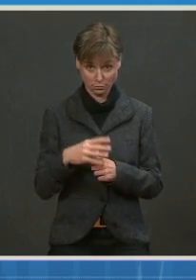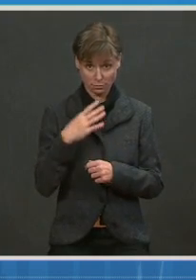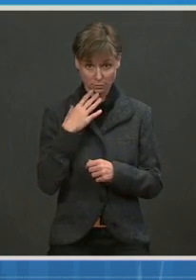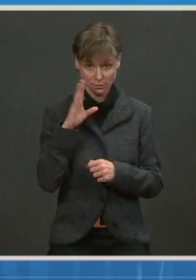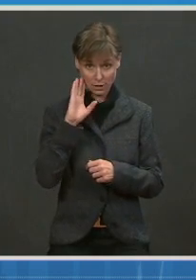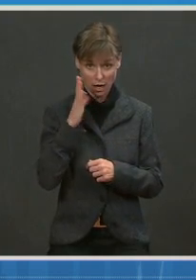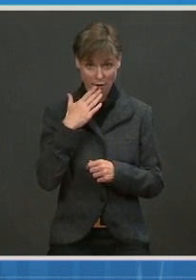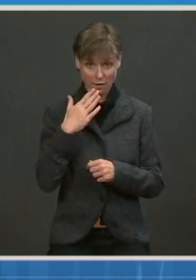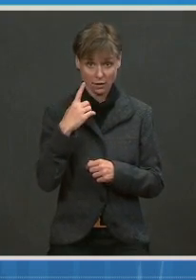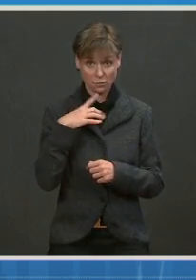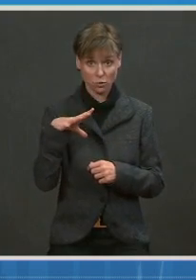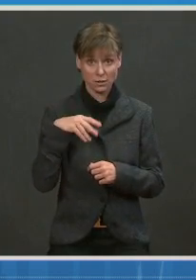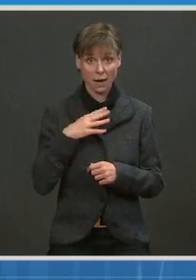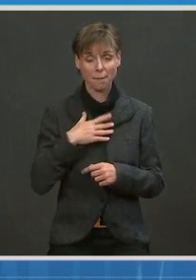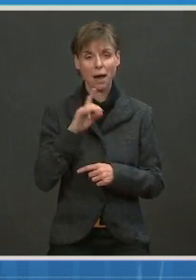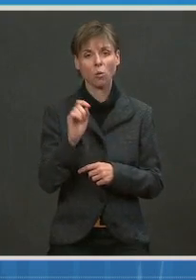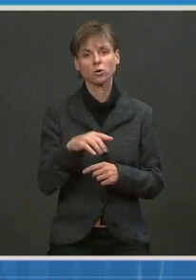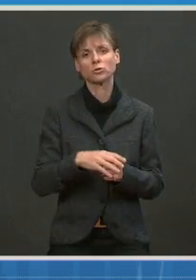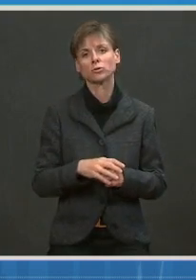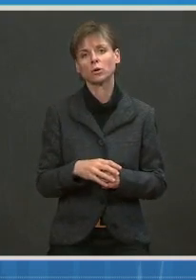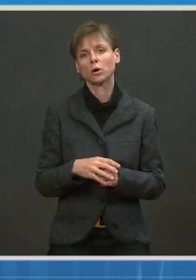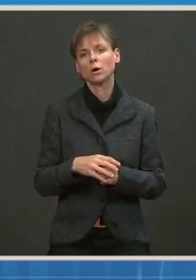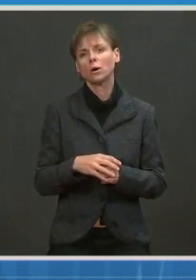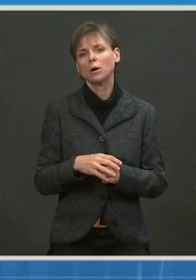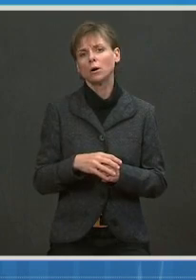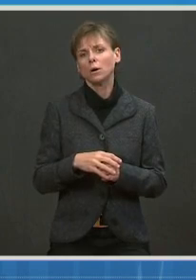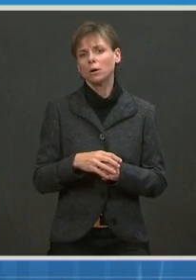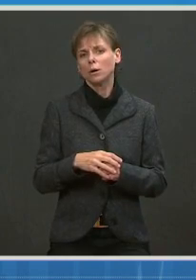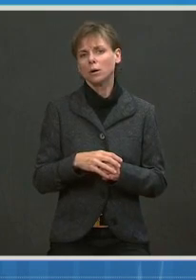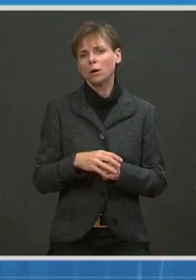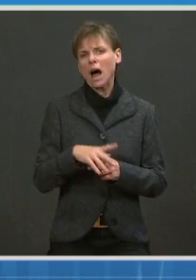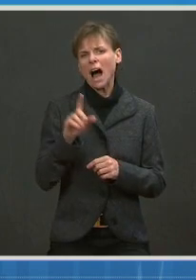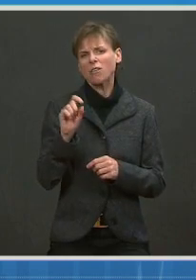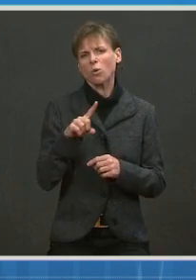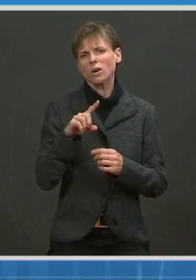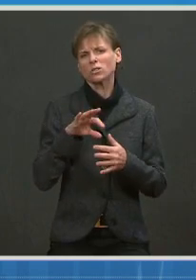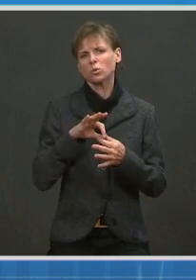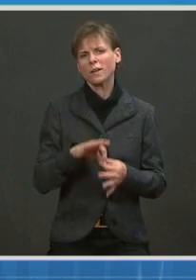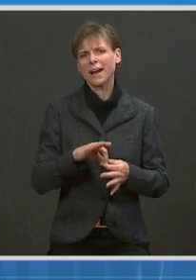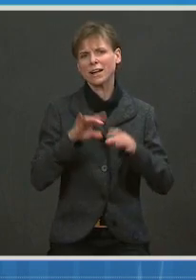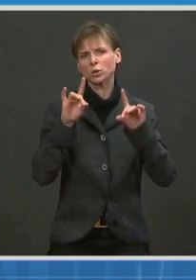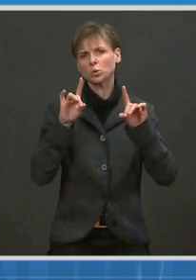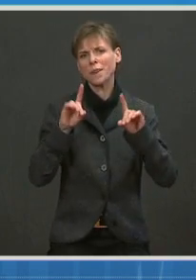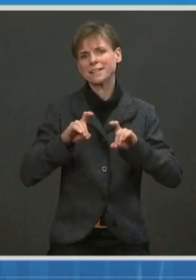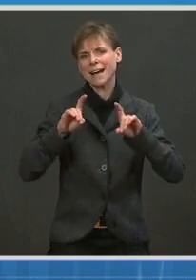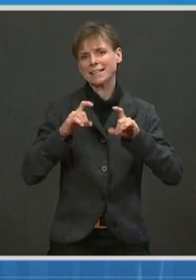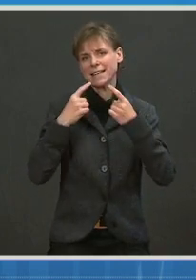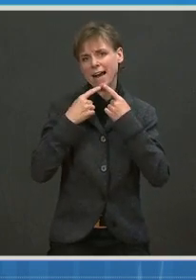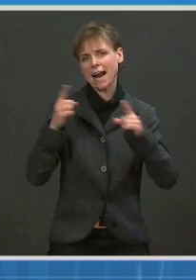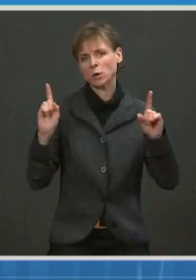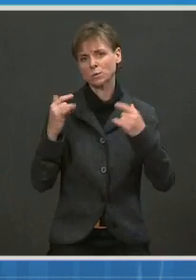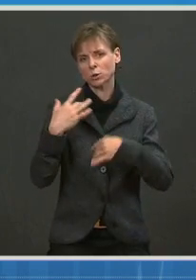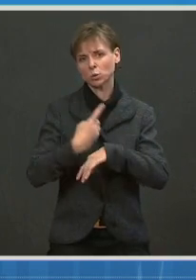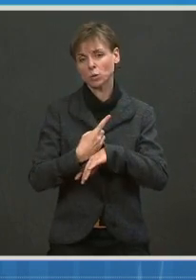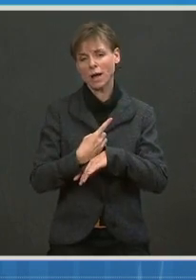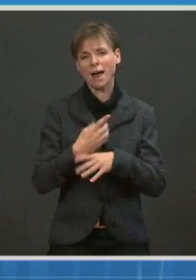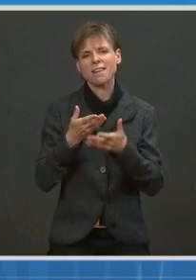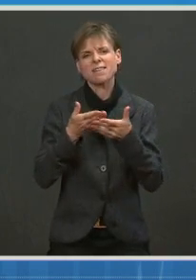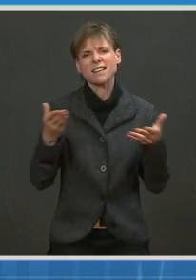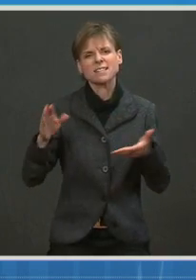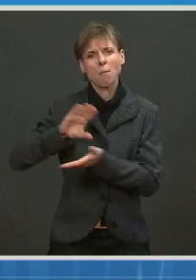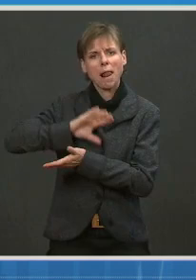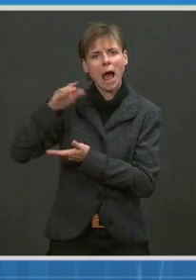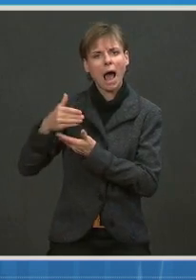question. I wanted to ask about the testing announcement today, specifically supply of tests and what types of